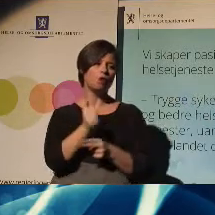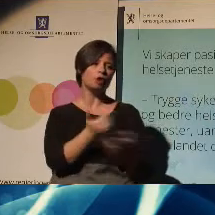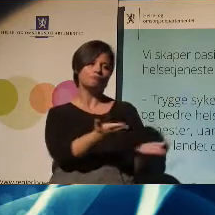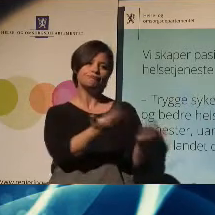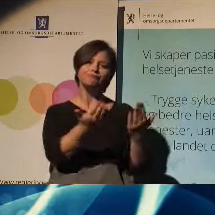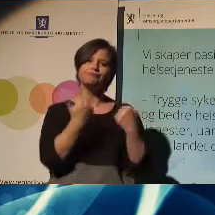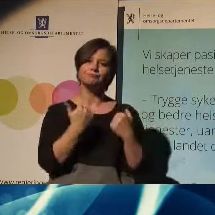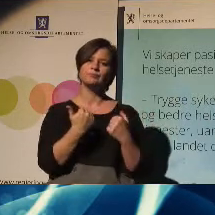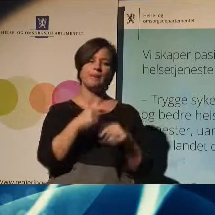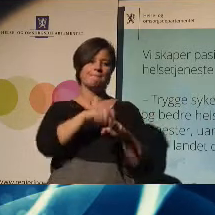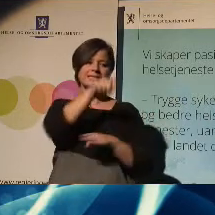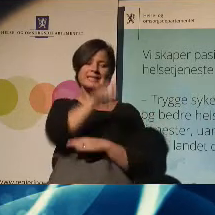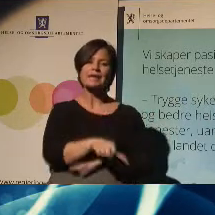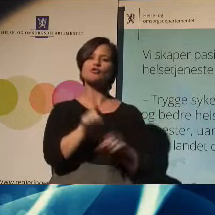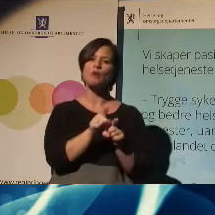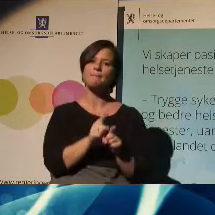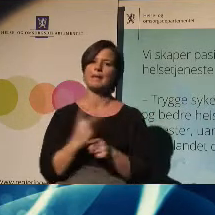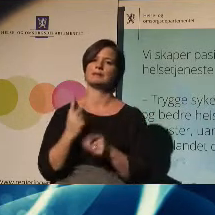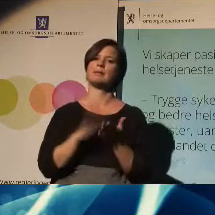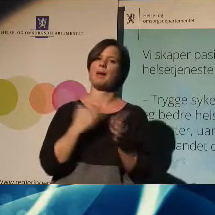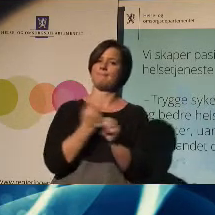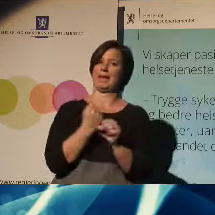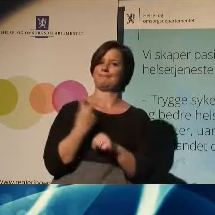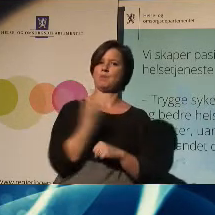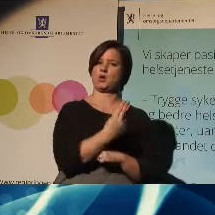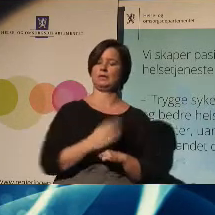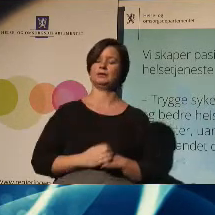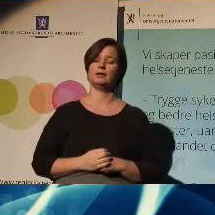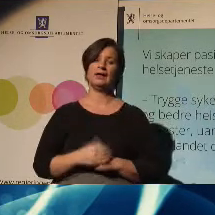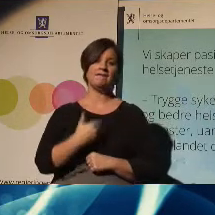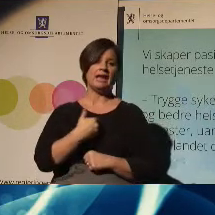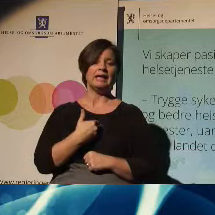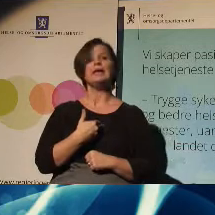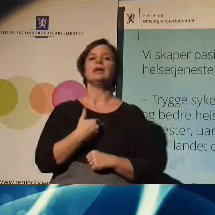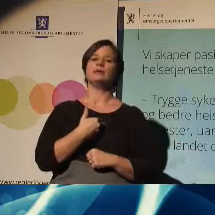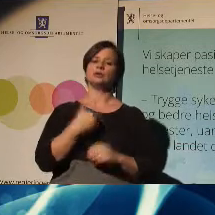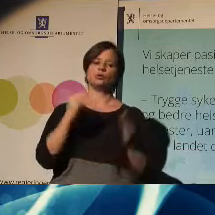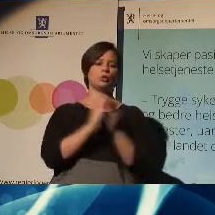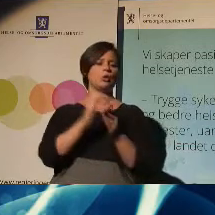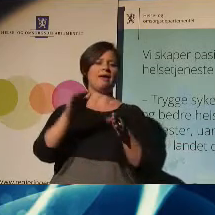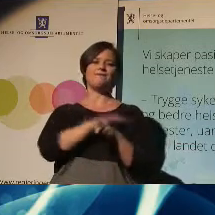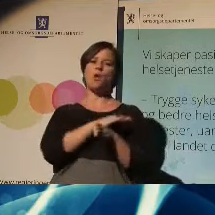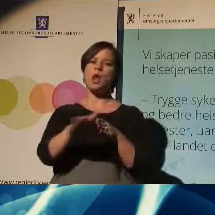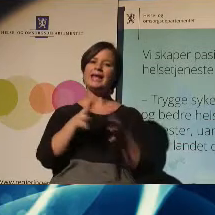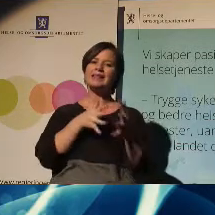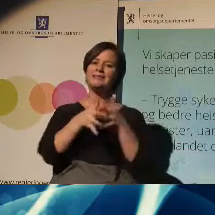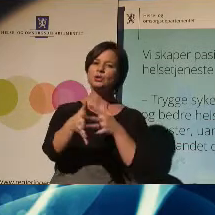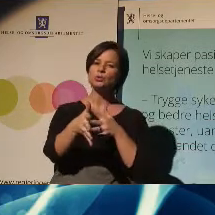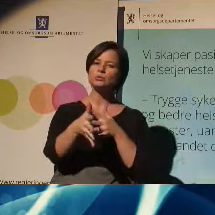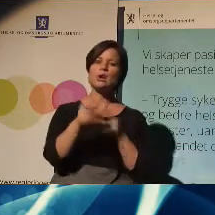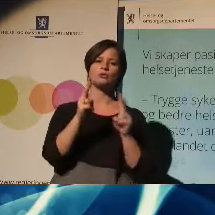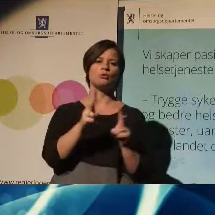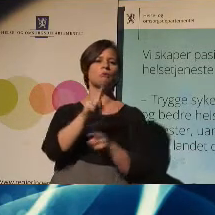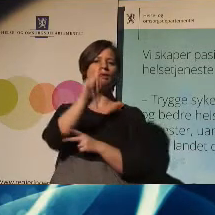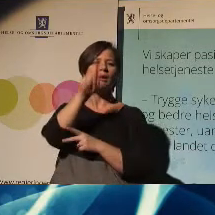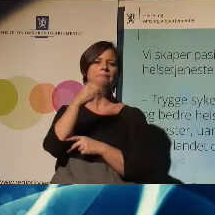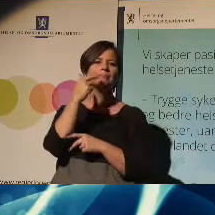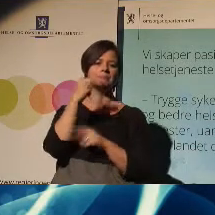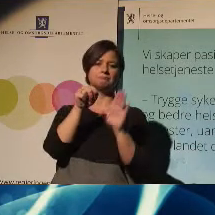partner in healthcare. One of our most successful interventions is the healthcare finder. You can just type your zip